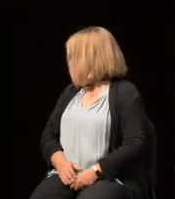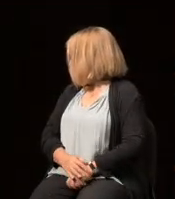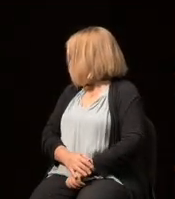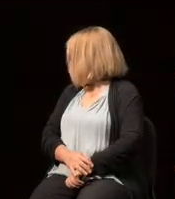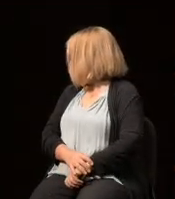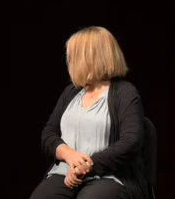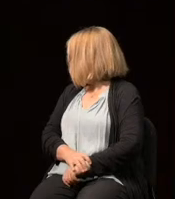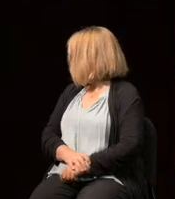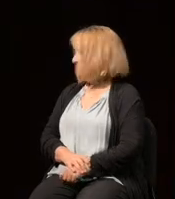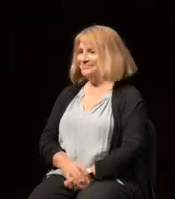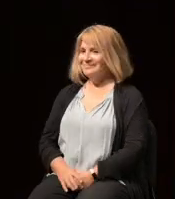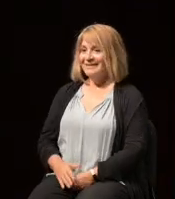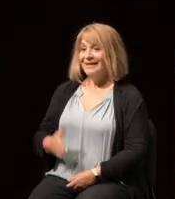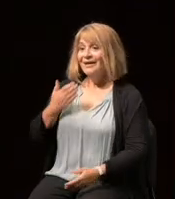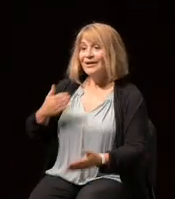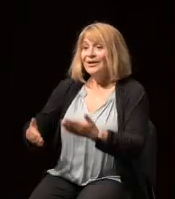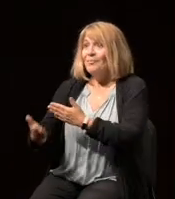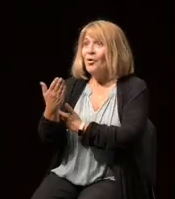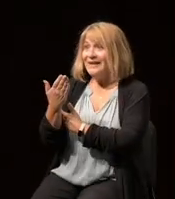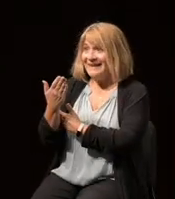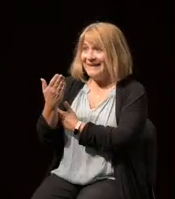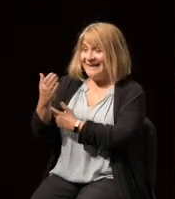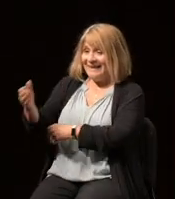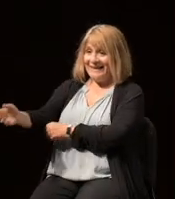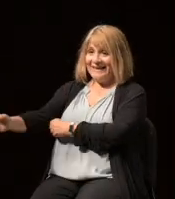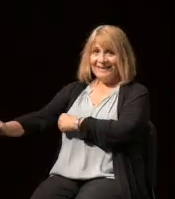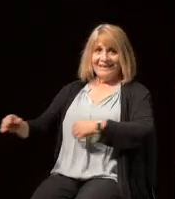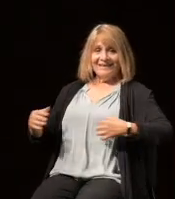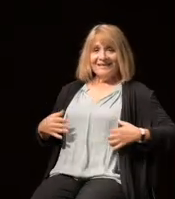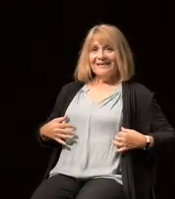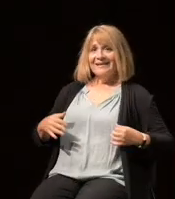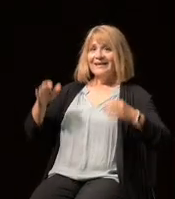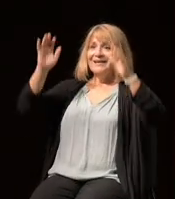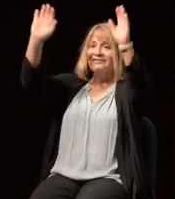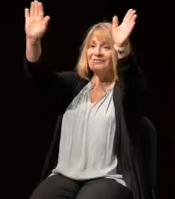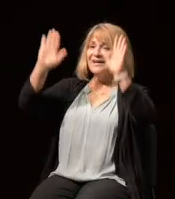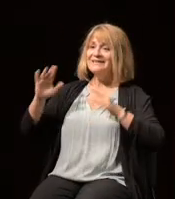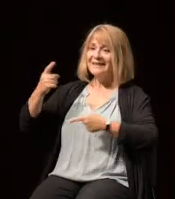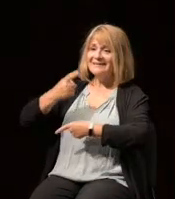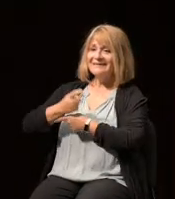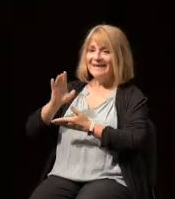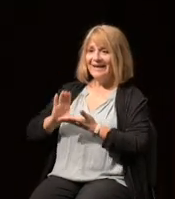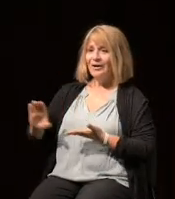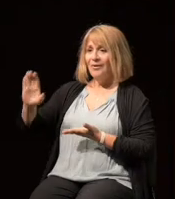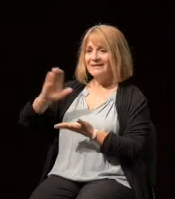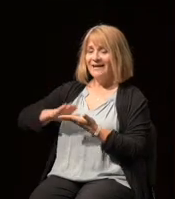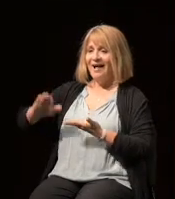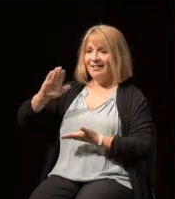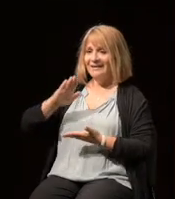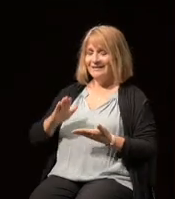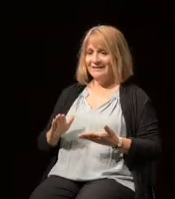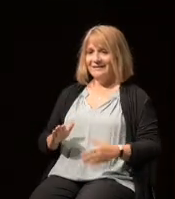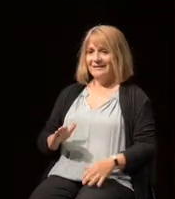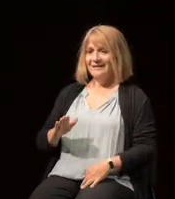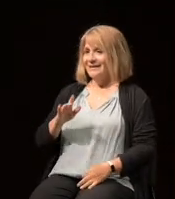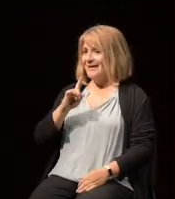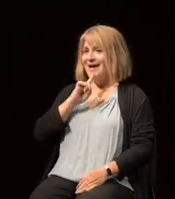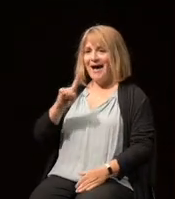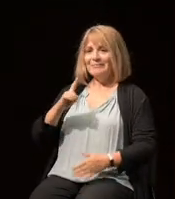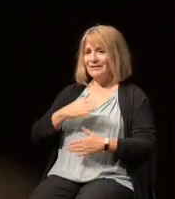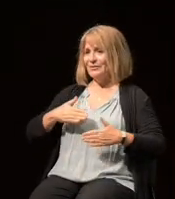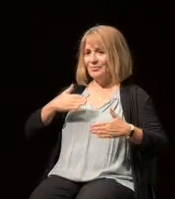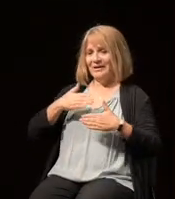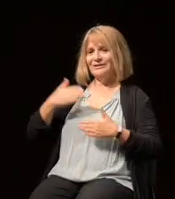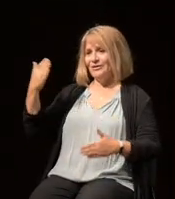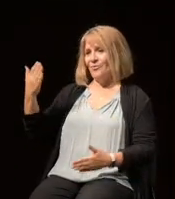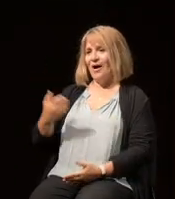Good morning. It is a fantastic day at Cuesta College and an absolute pleasure to welcome